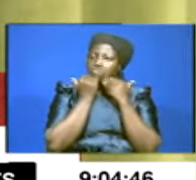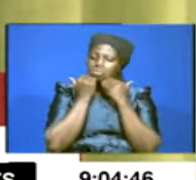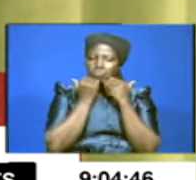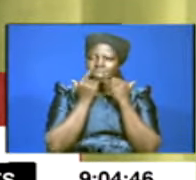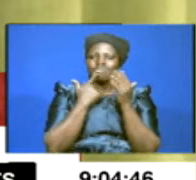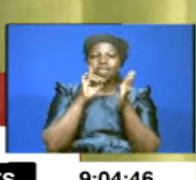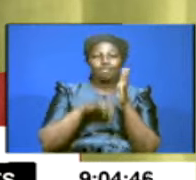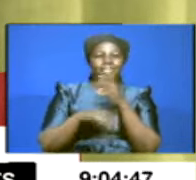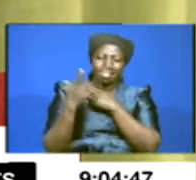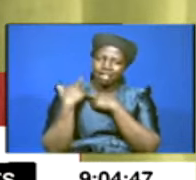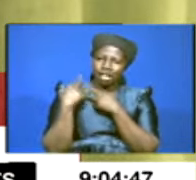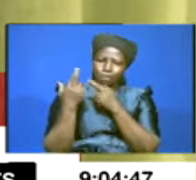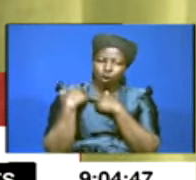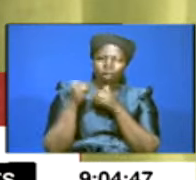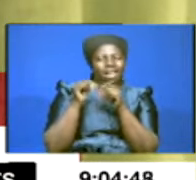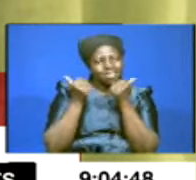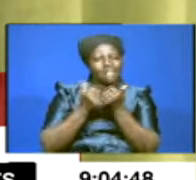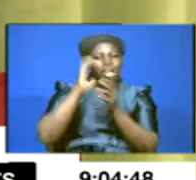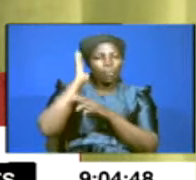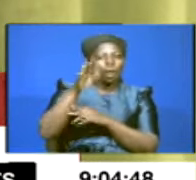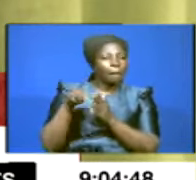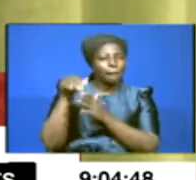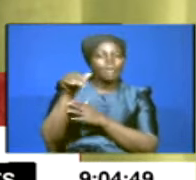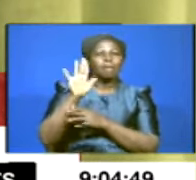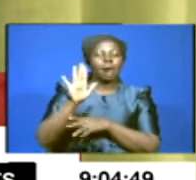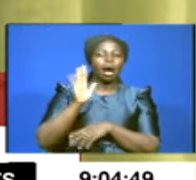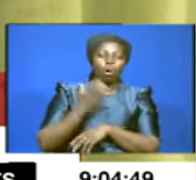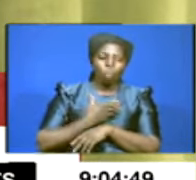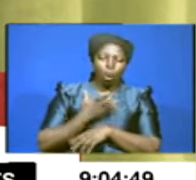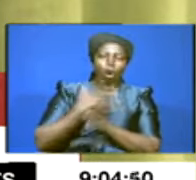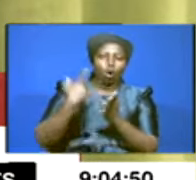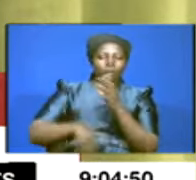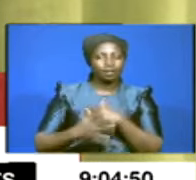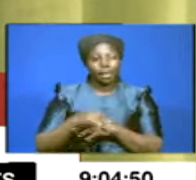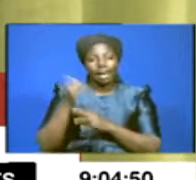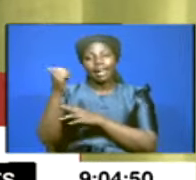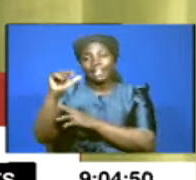that decides to take another government agency to court,